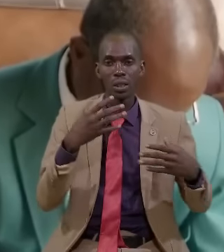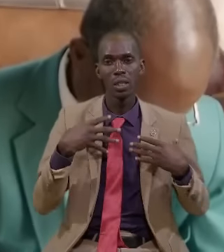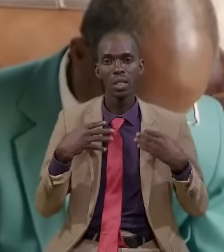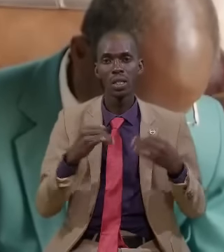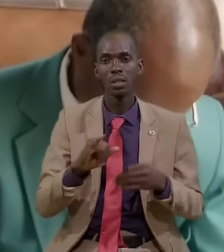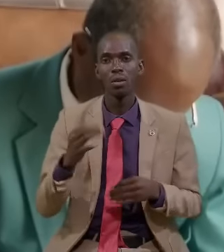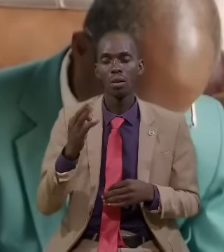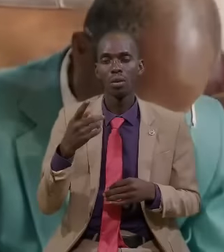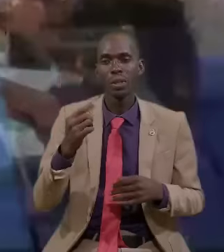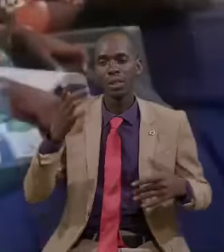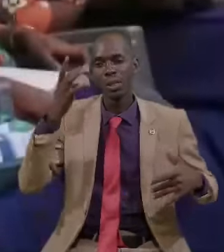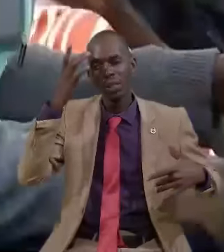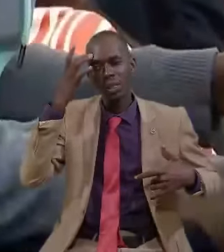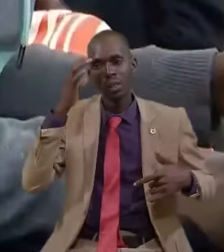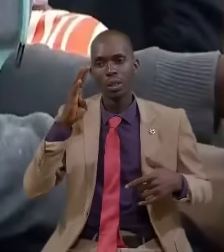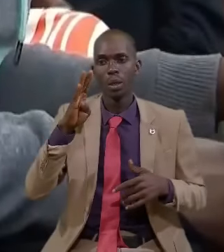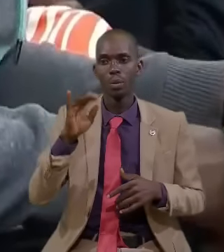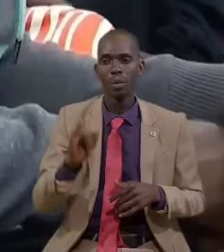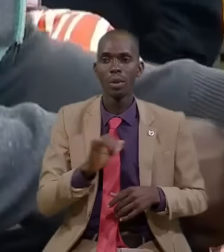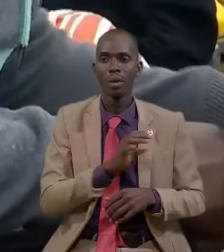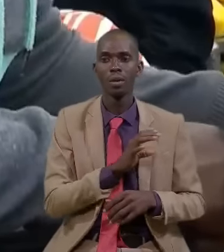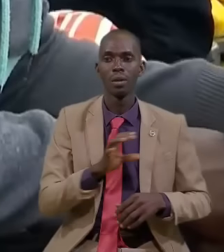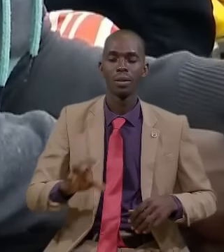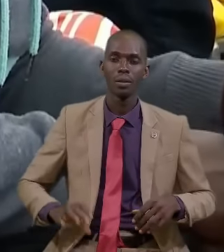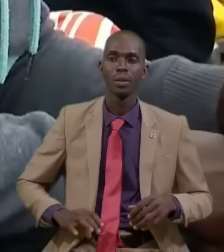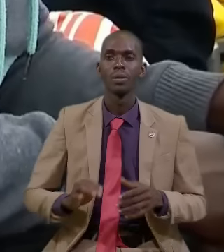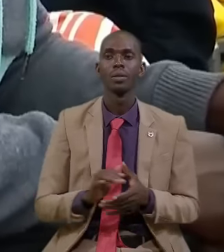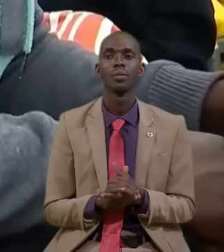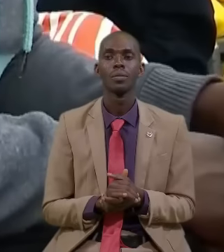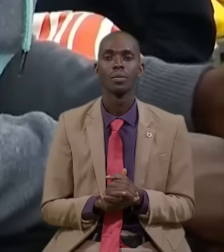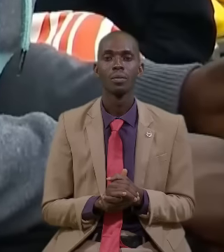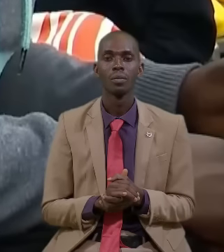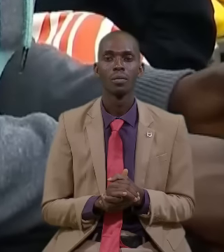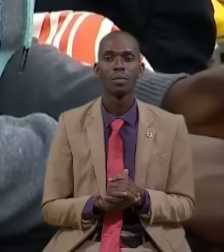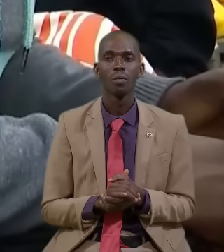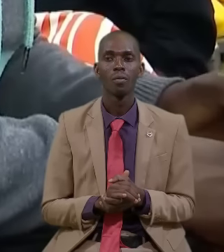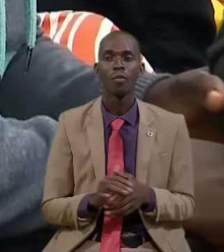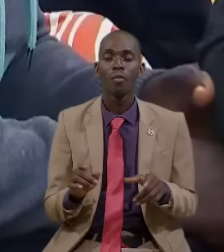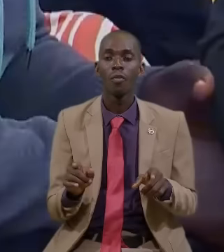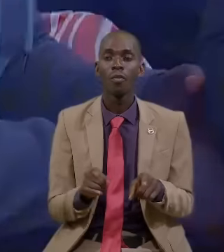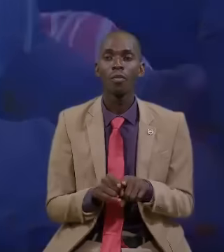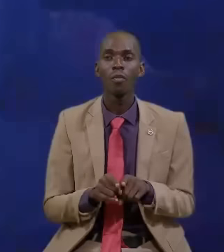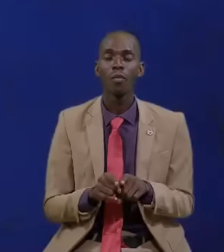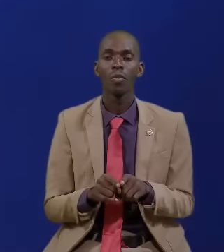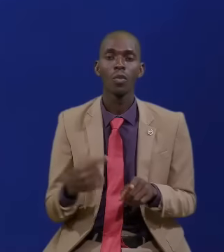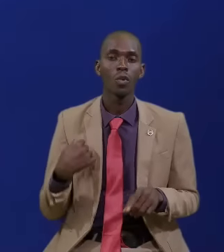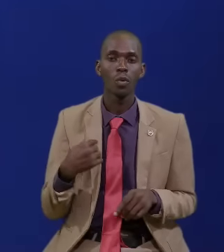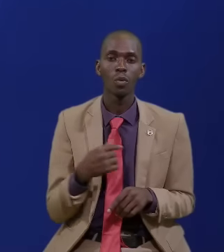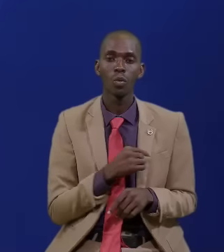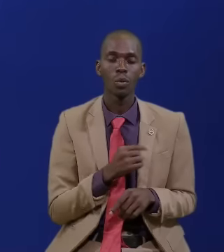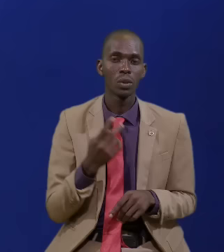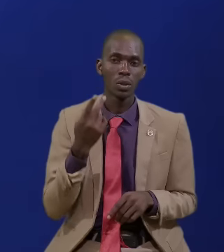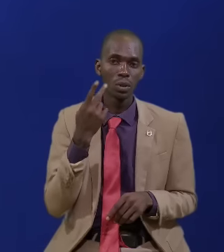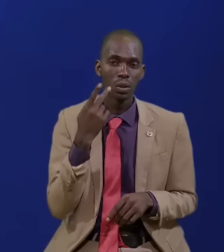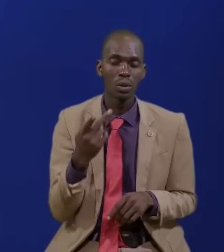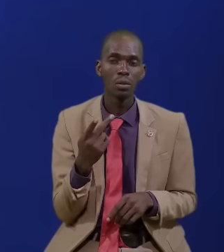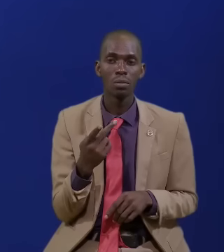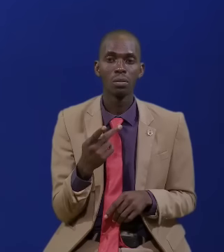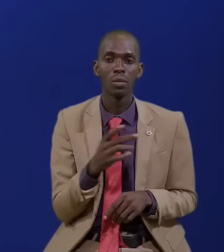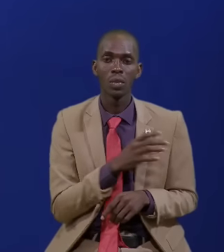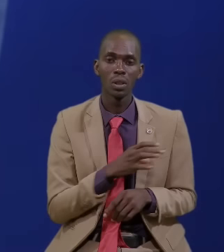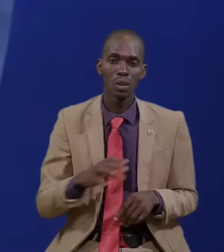sick by Christ. As we consider the healing of Christ through his compassion, we